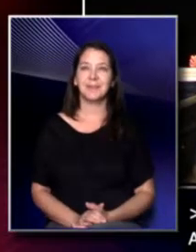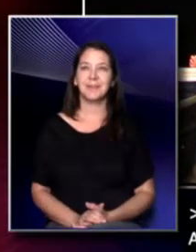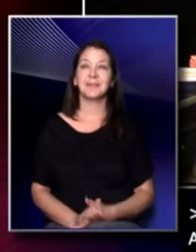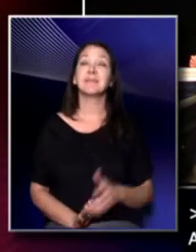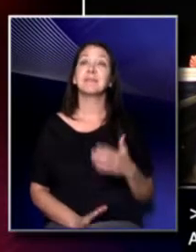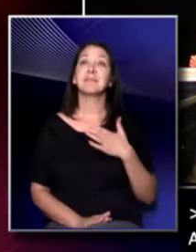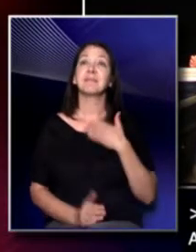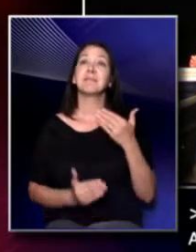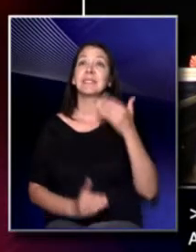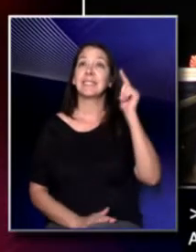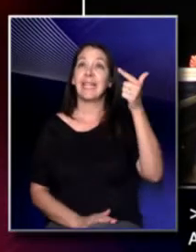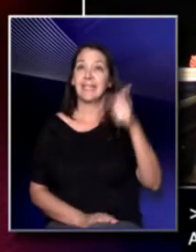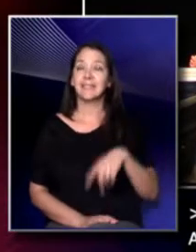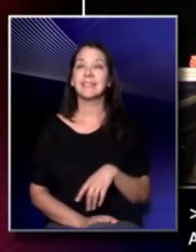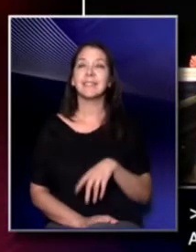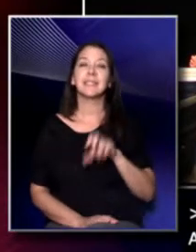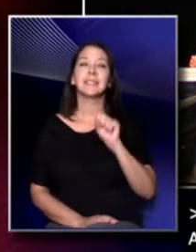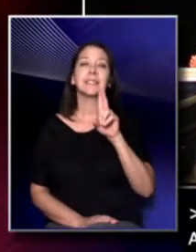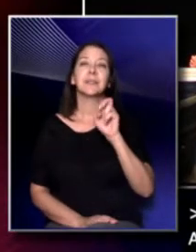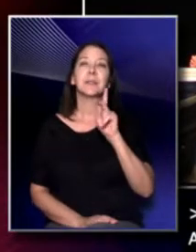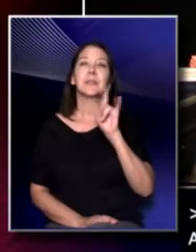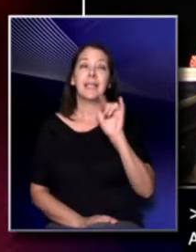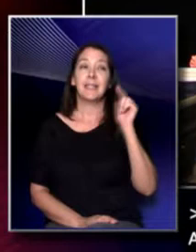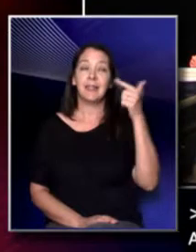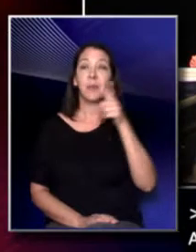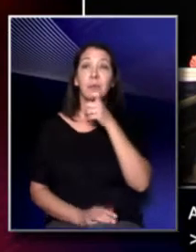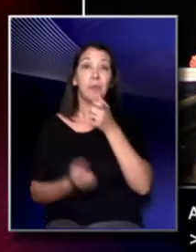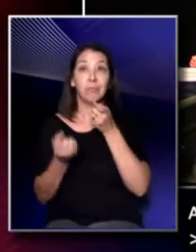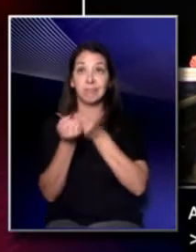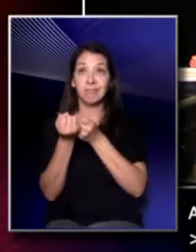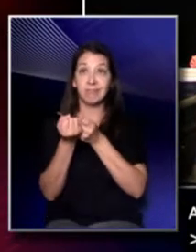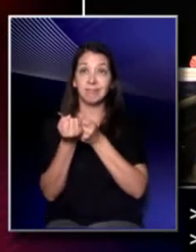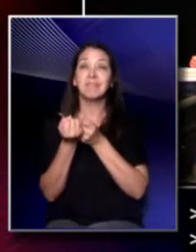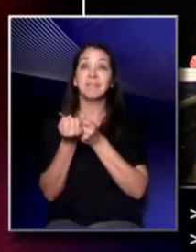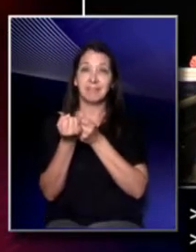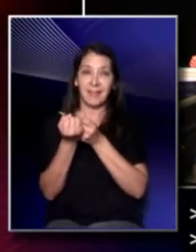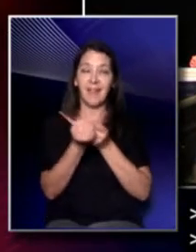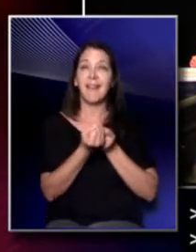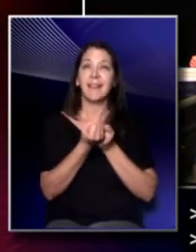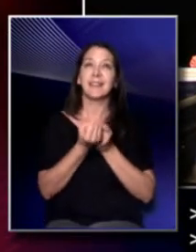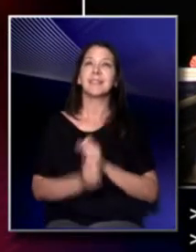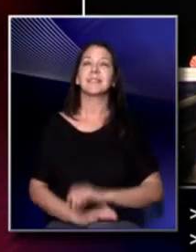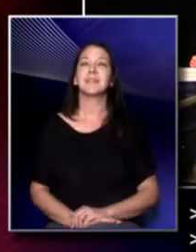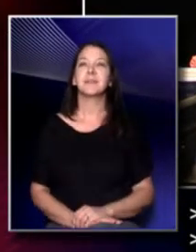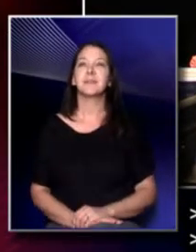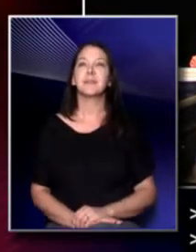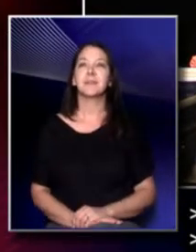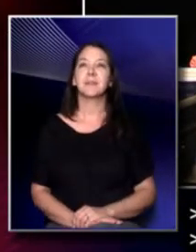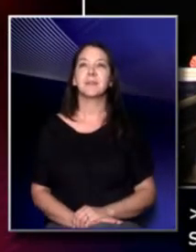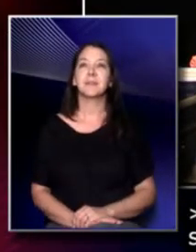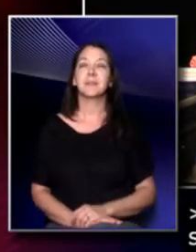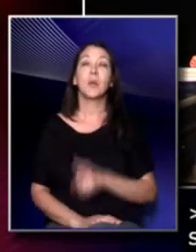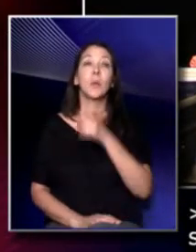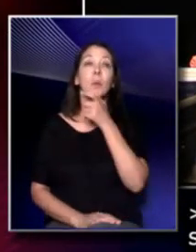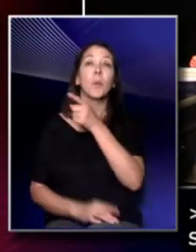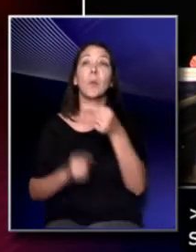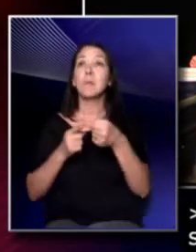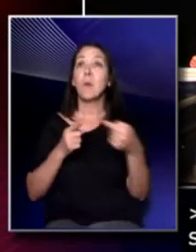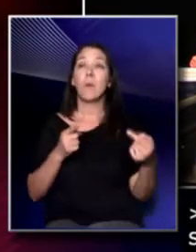I second. Sue K, second. All in favor, say aye. Aye. Aye. Aye. Anybody